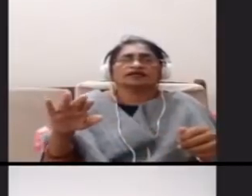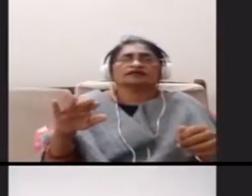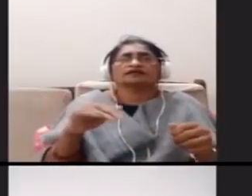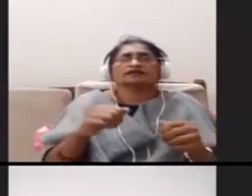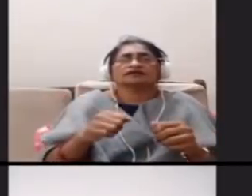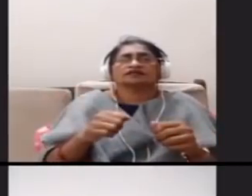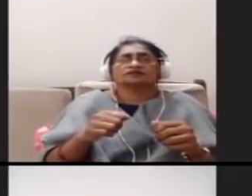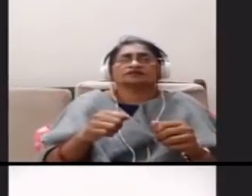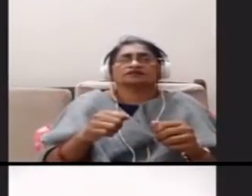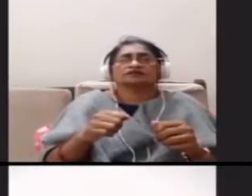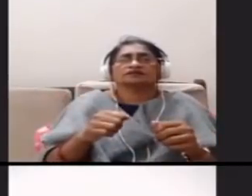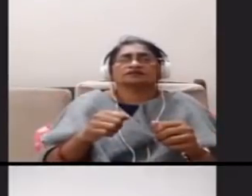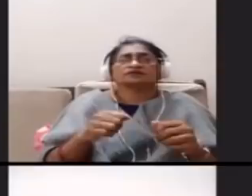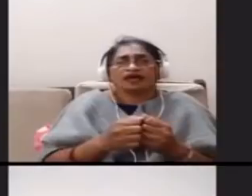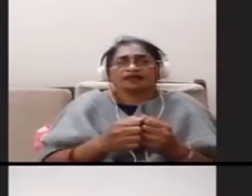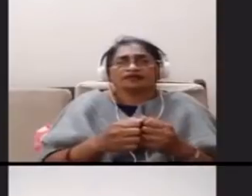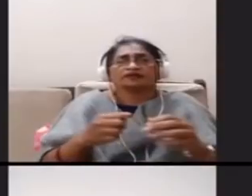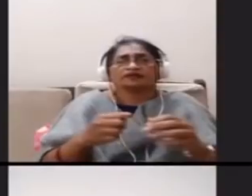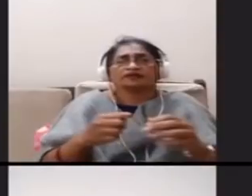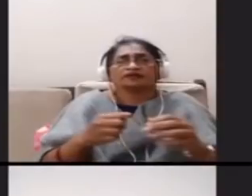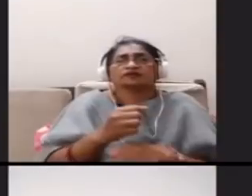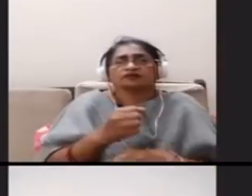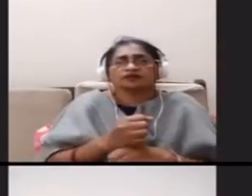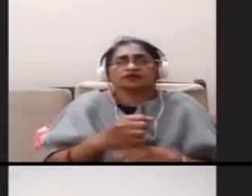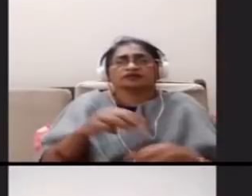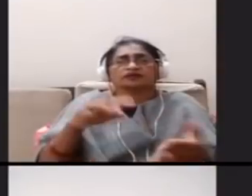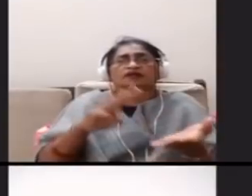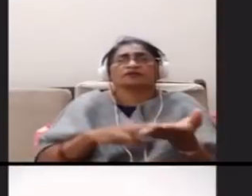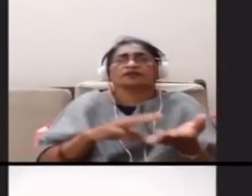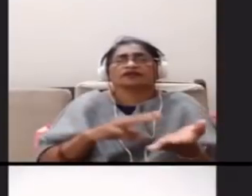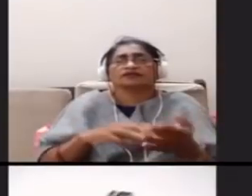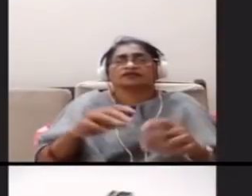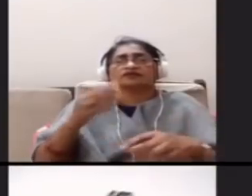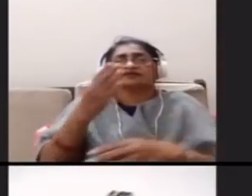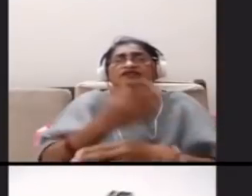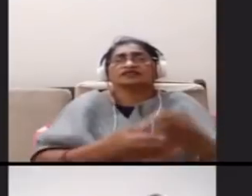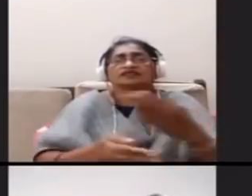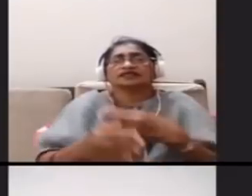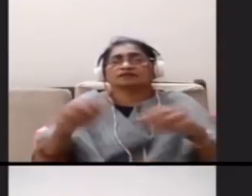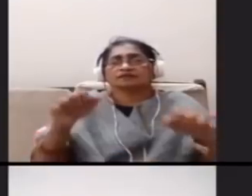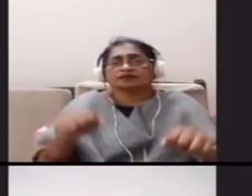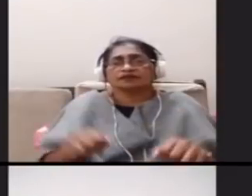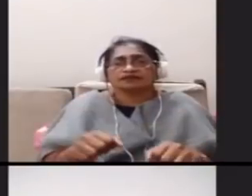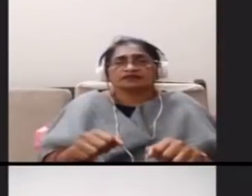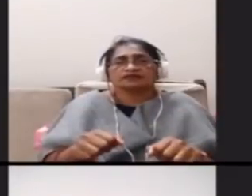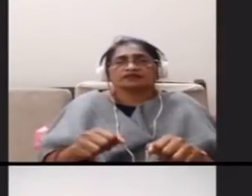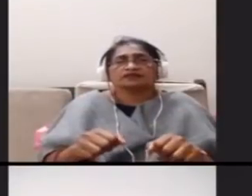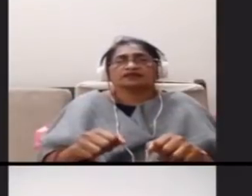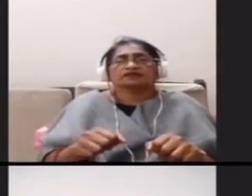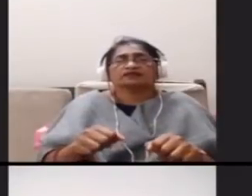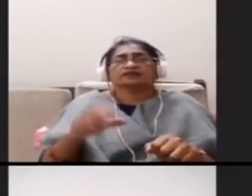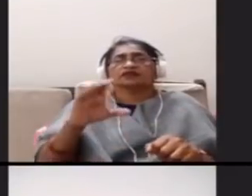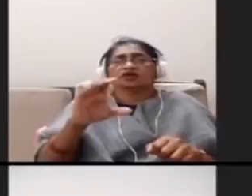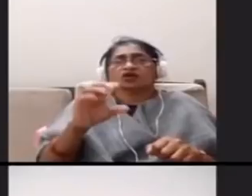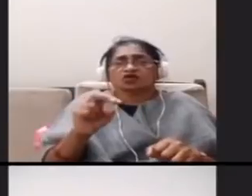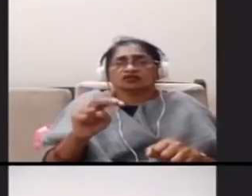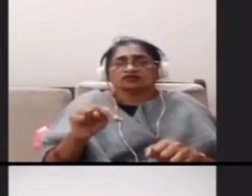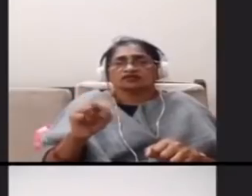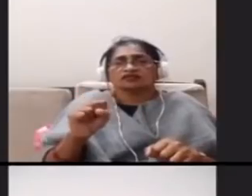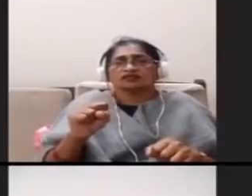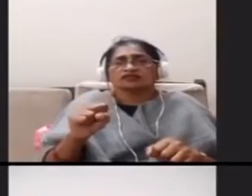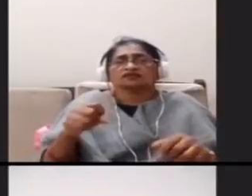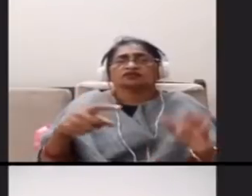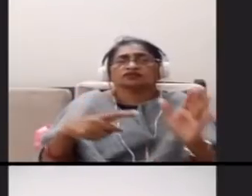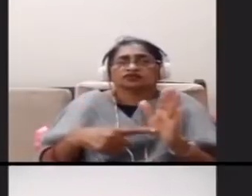within our work for those of us who want to mainstream persons with disabilities is to actually deconstruct those constructs,